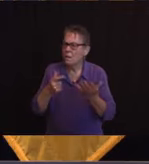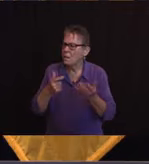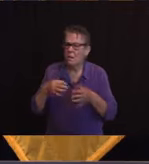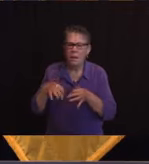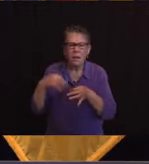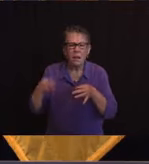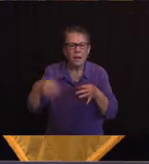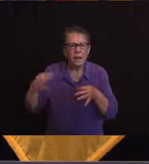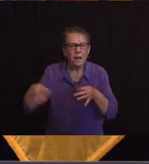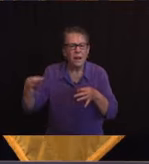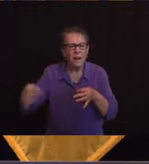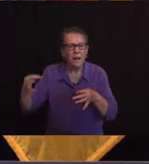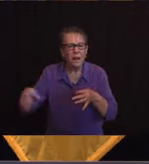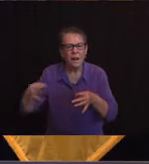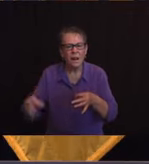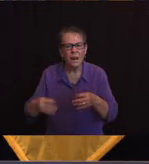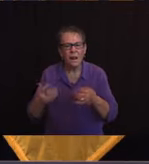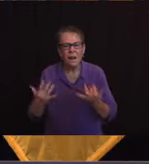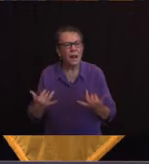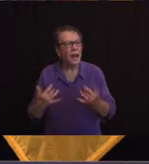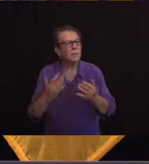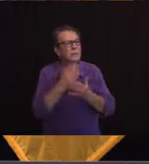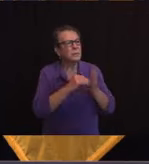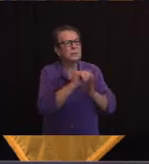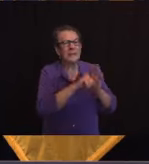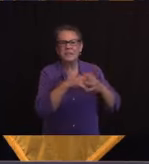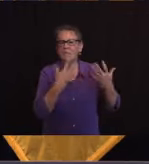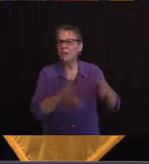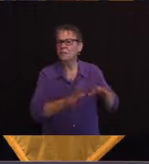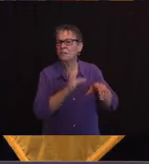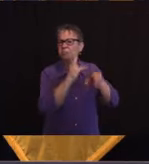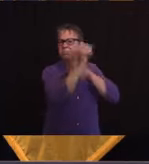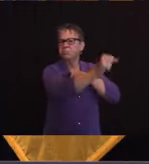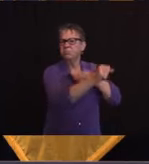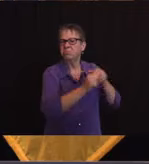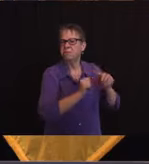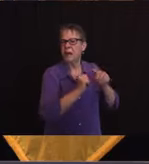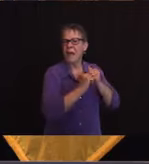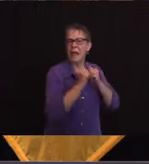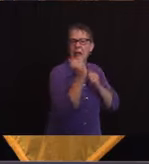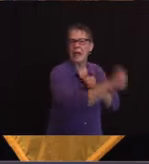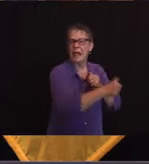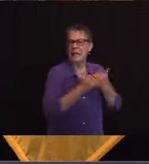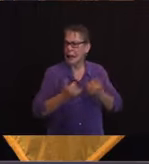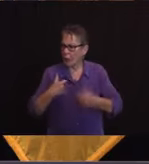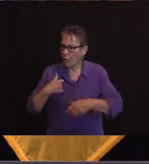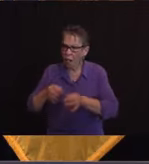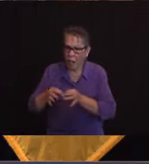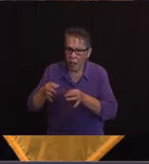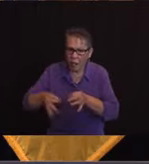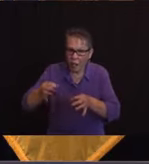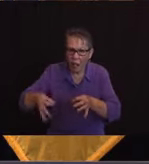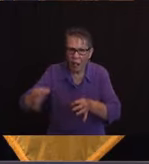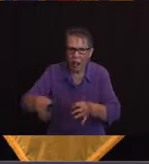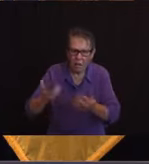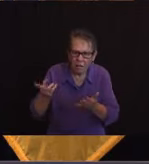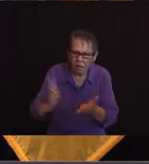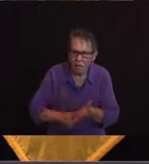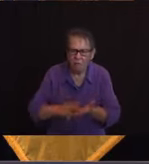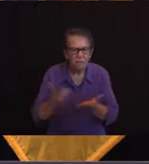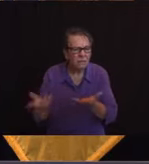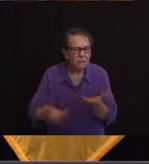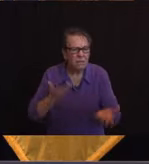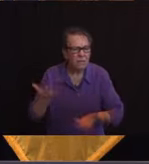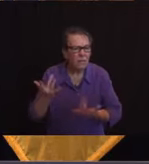the past, but I don't think we ever got a clear answer. Are you folks able to say or give a better sense of just how many variant testing we're doing in the